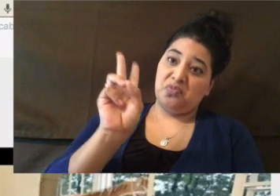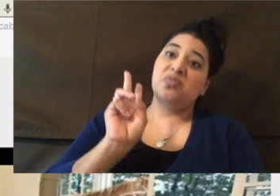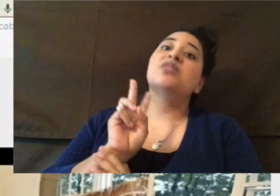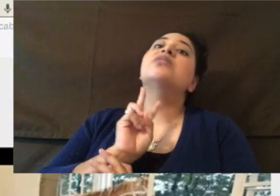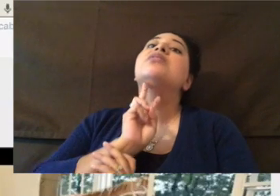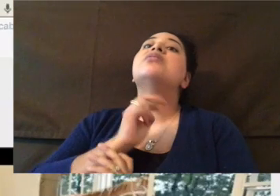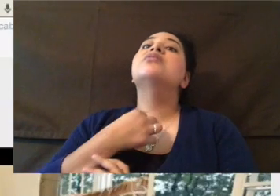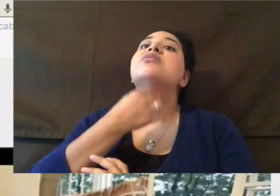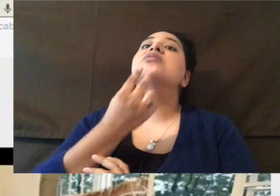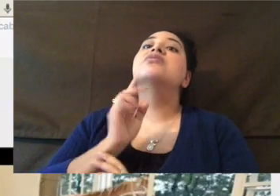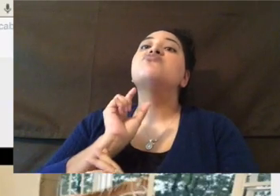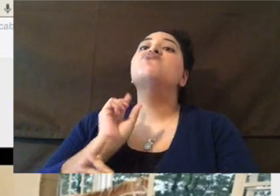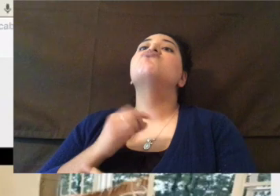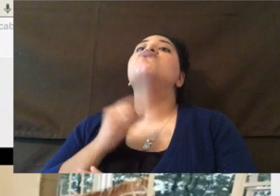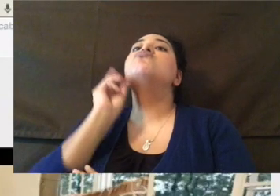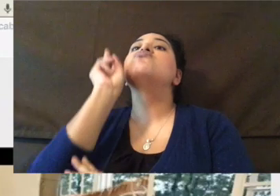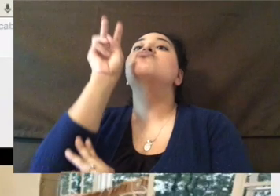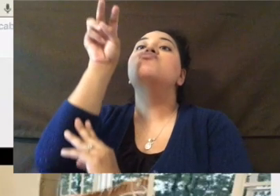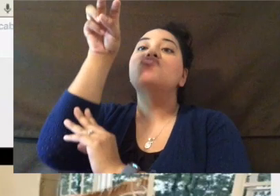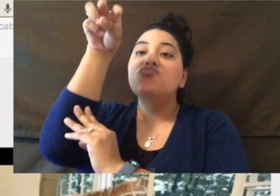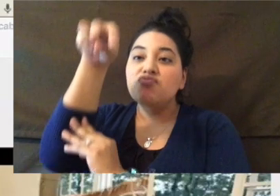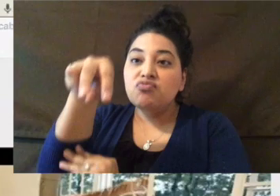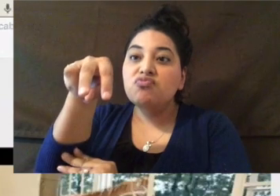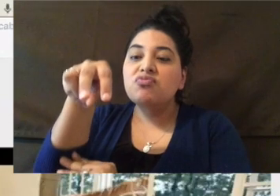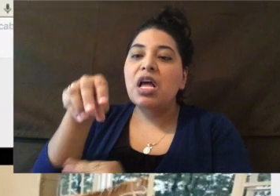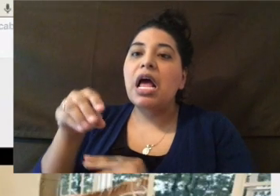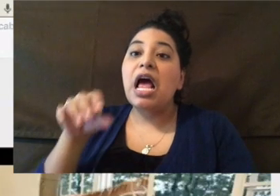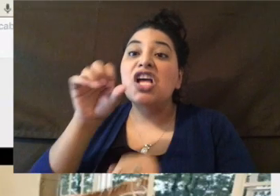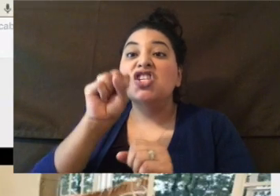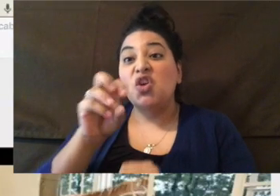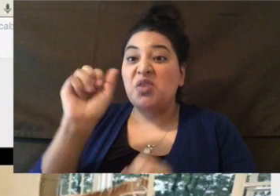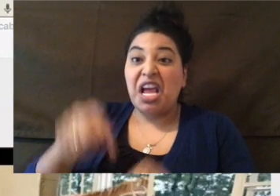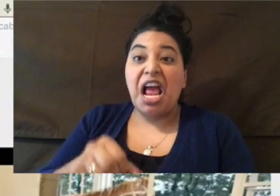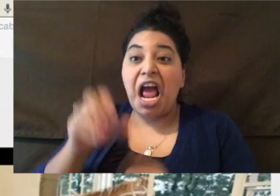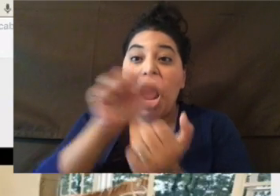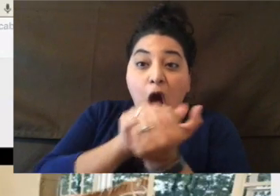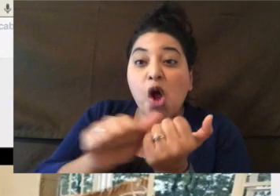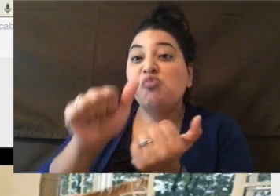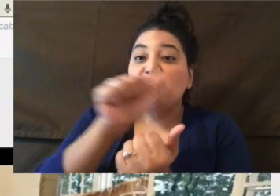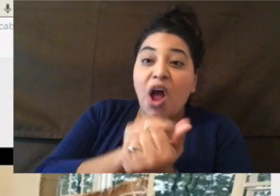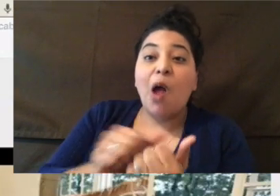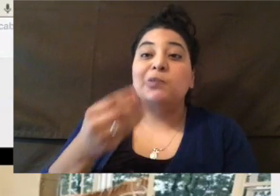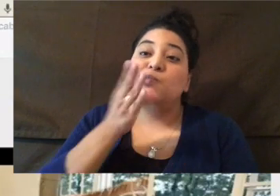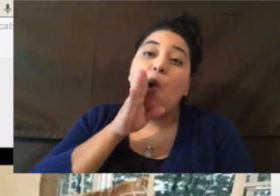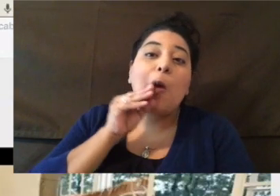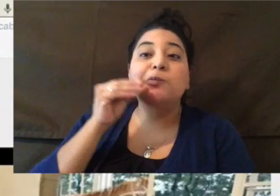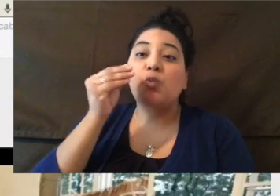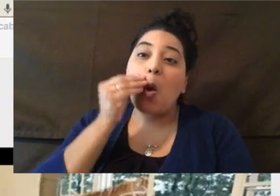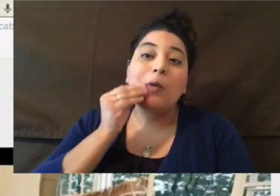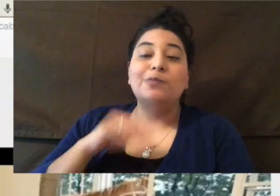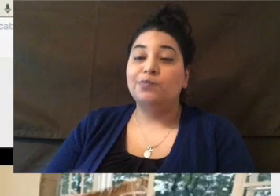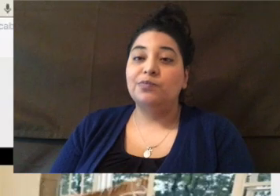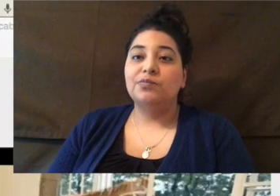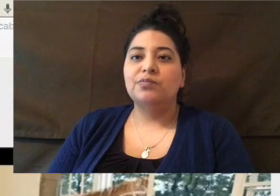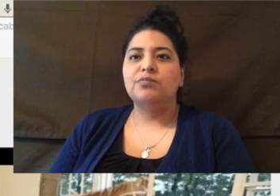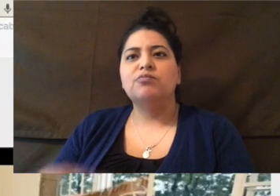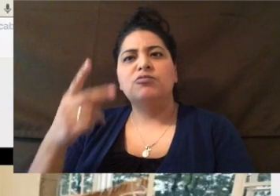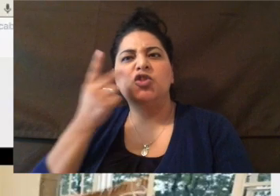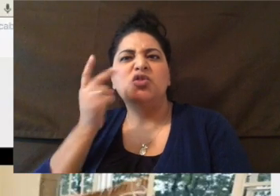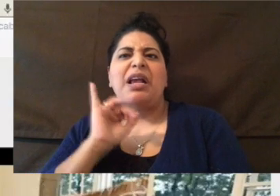necks in to eat. I think this kind of looks like maybe